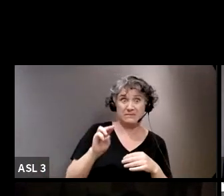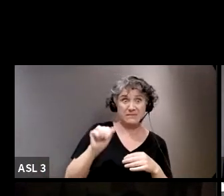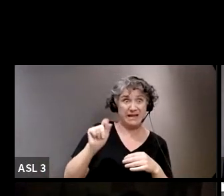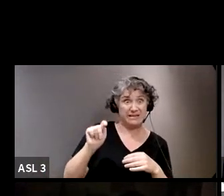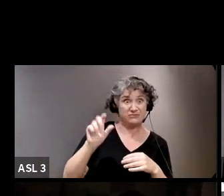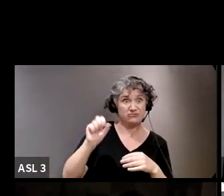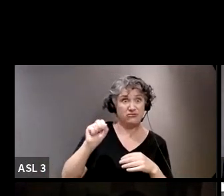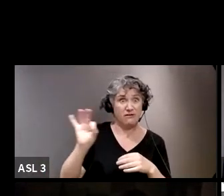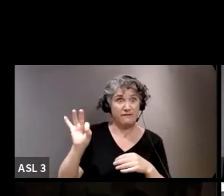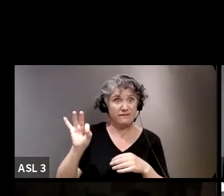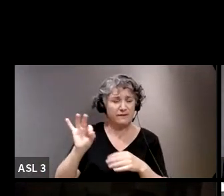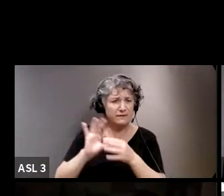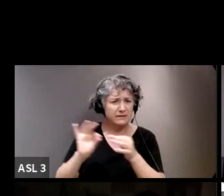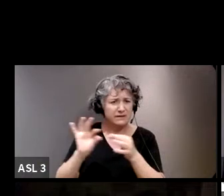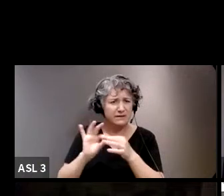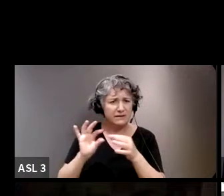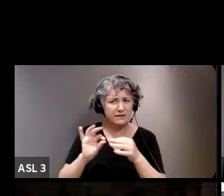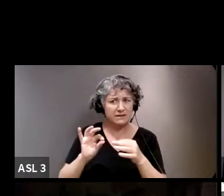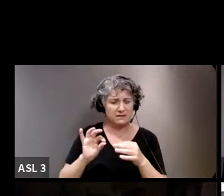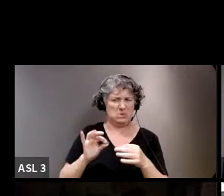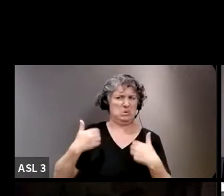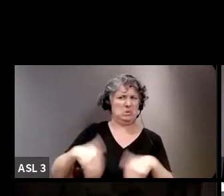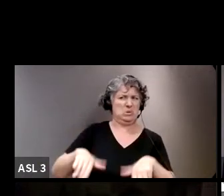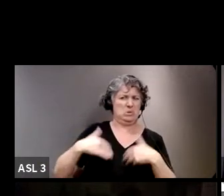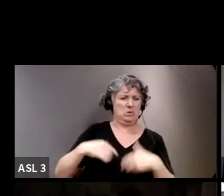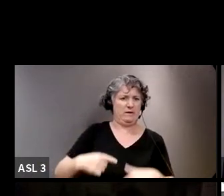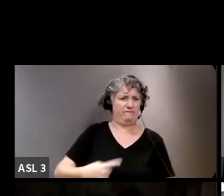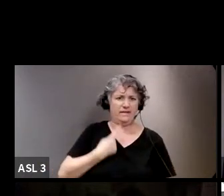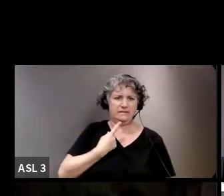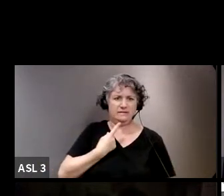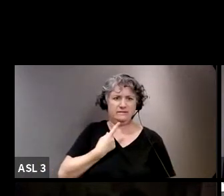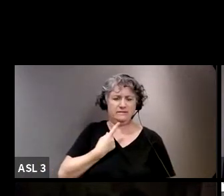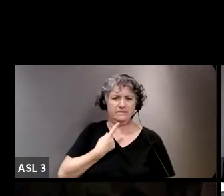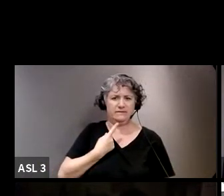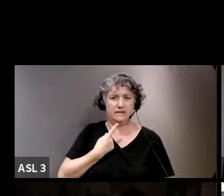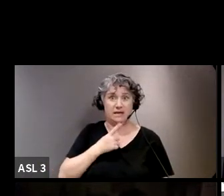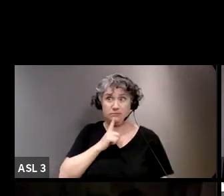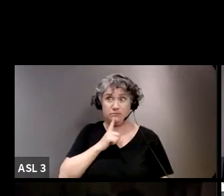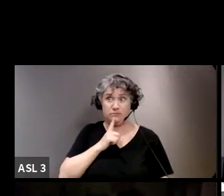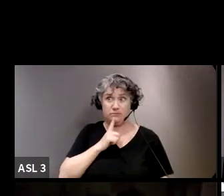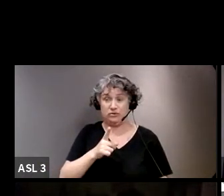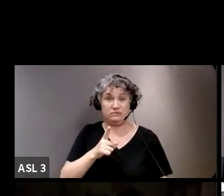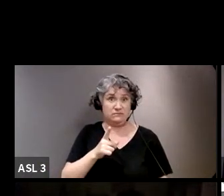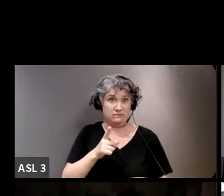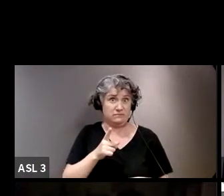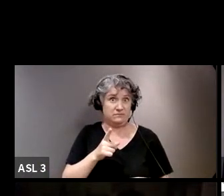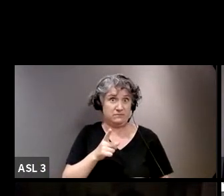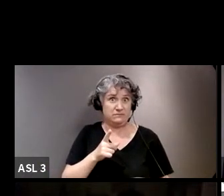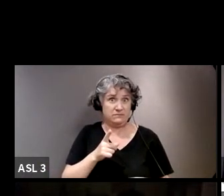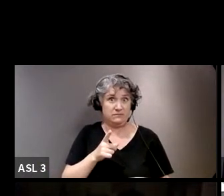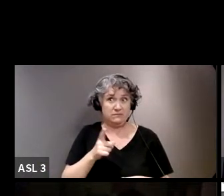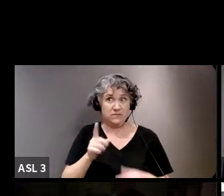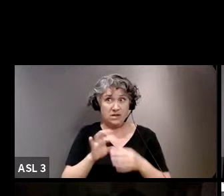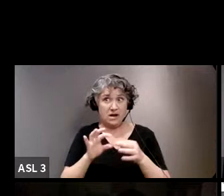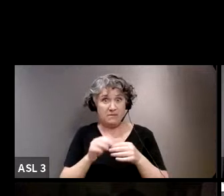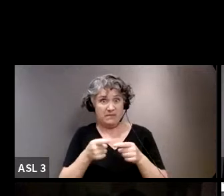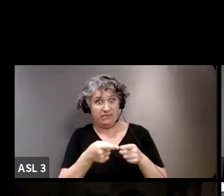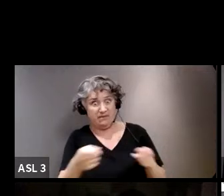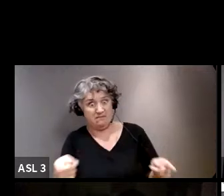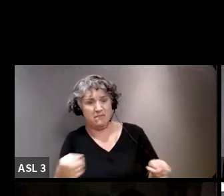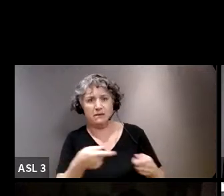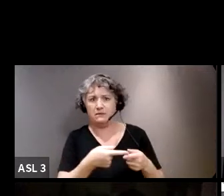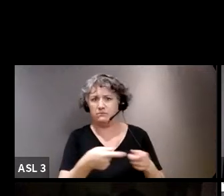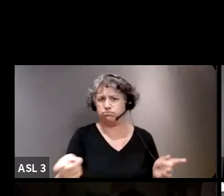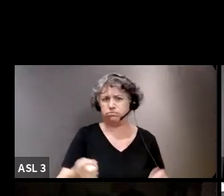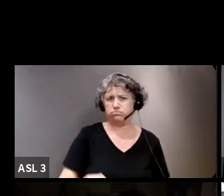that was really to me offensive um and i'm sure it was offensive to the people that he made that comment too so i wanted to